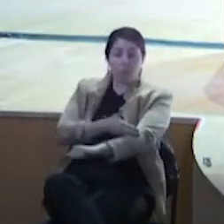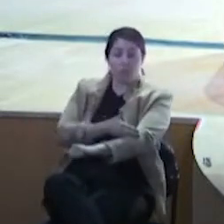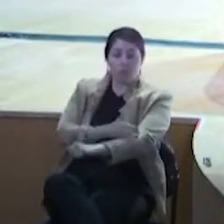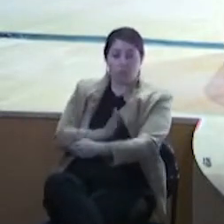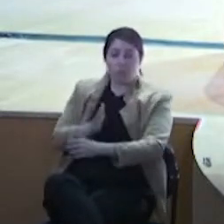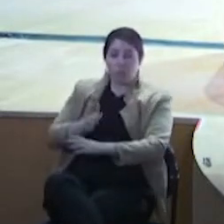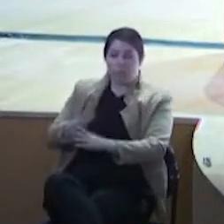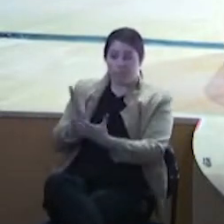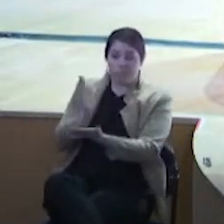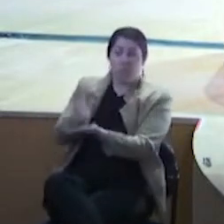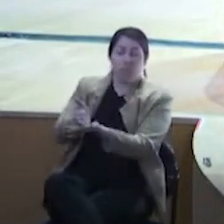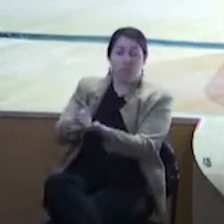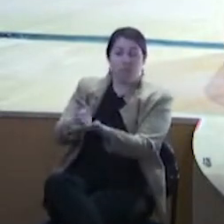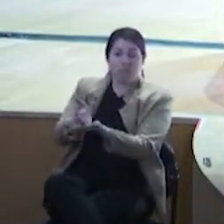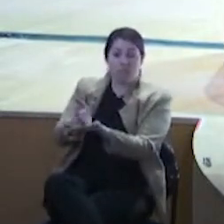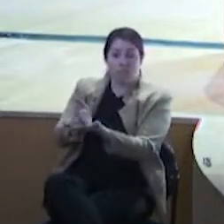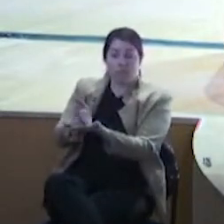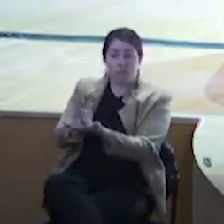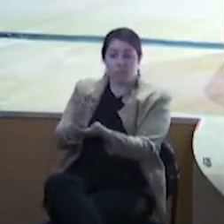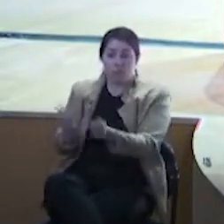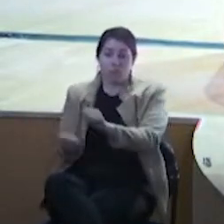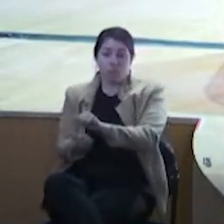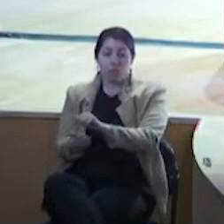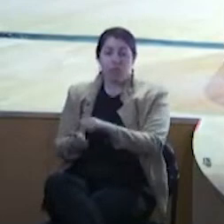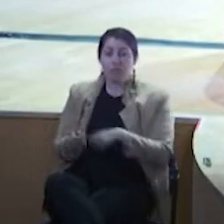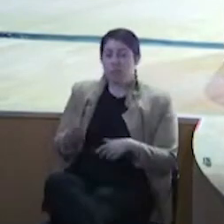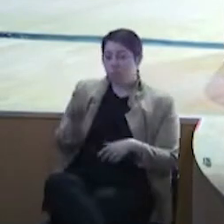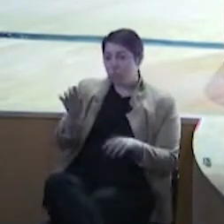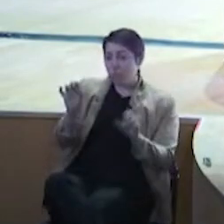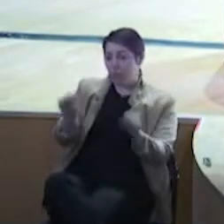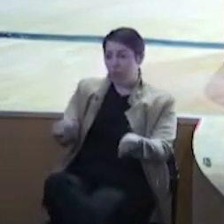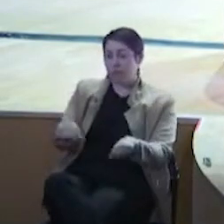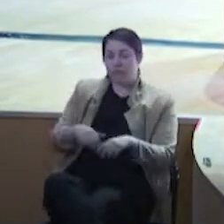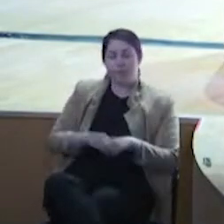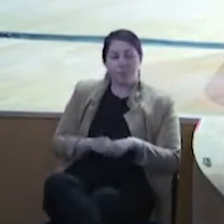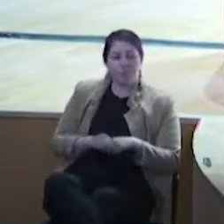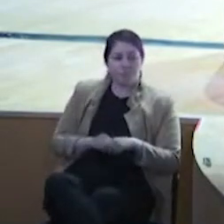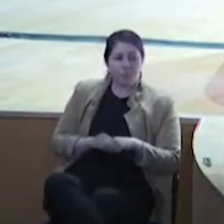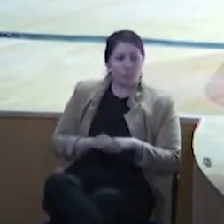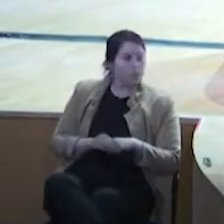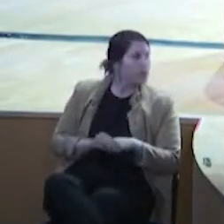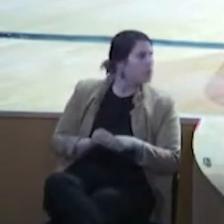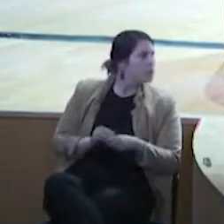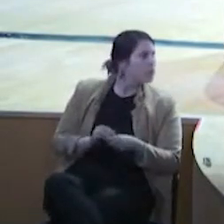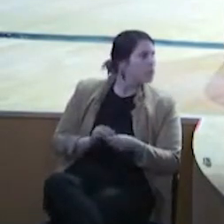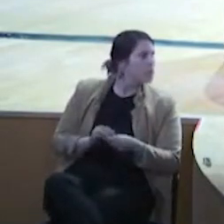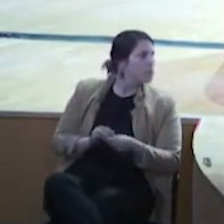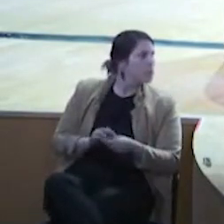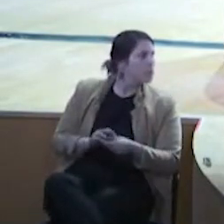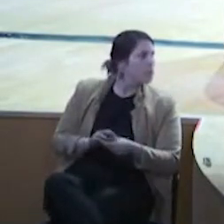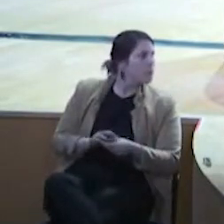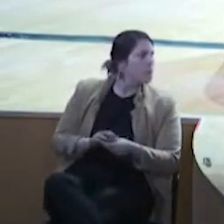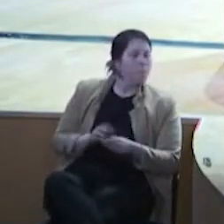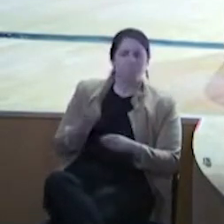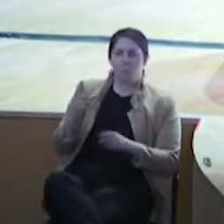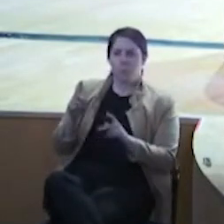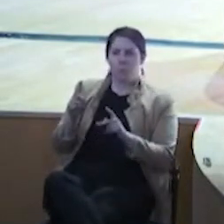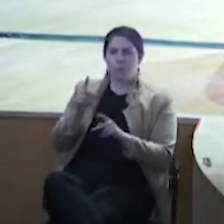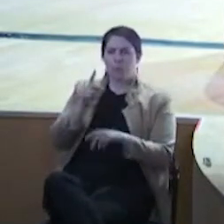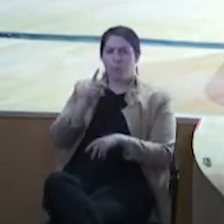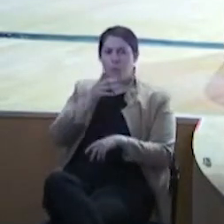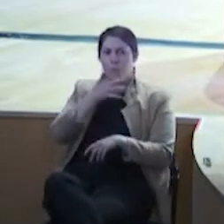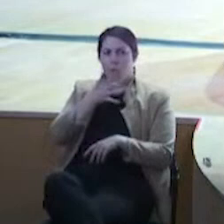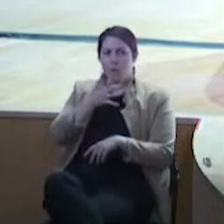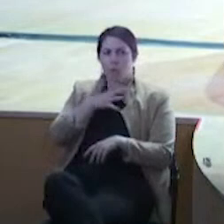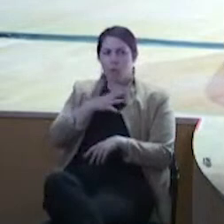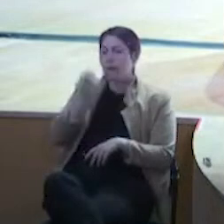I remember being as the librarian archivist for our tribe. A young lady came up because I sit on